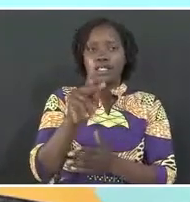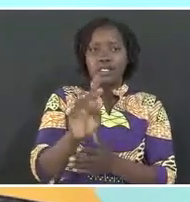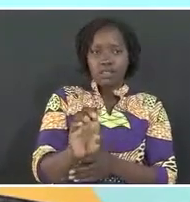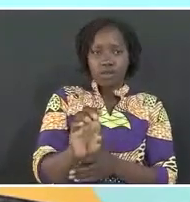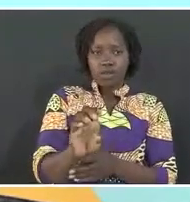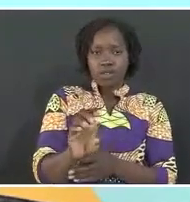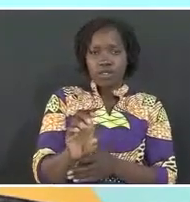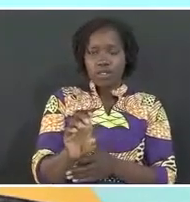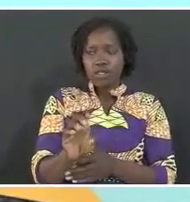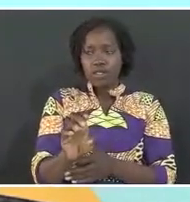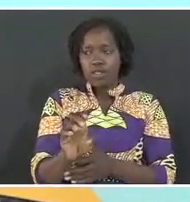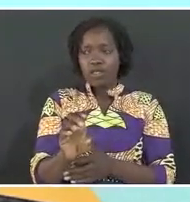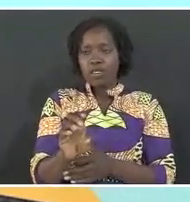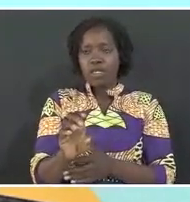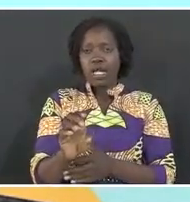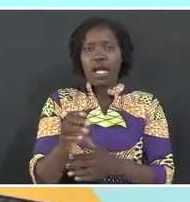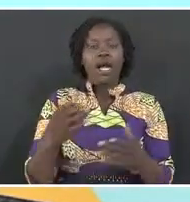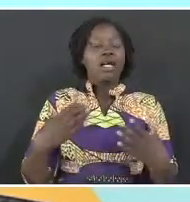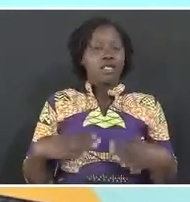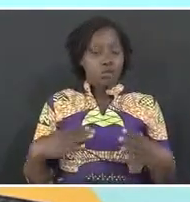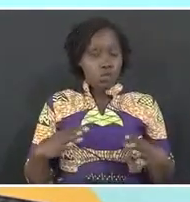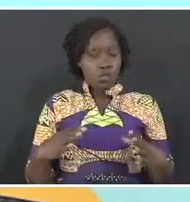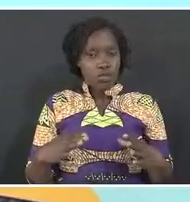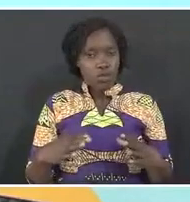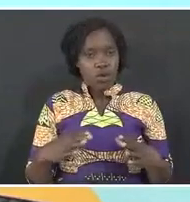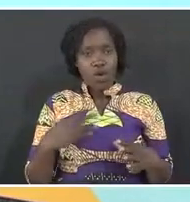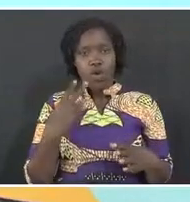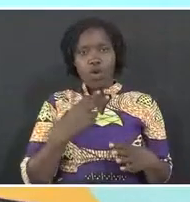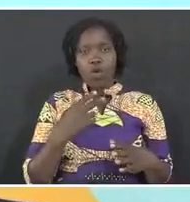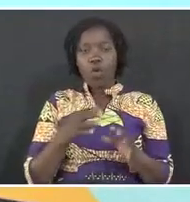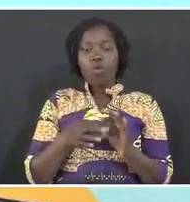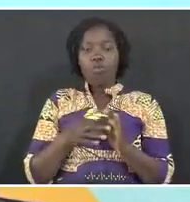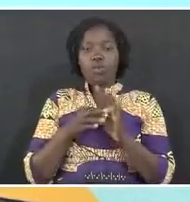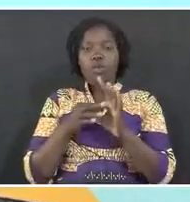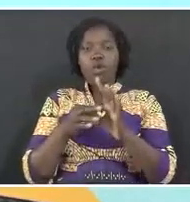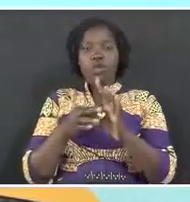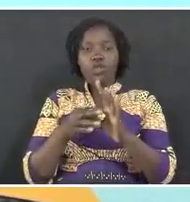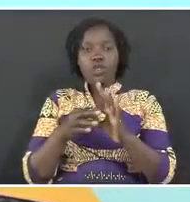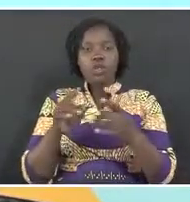dukes are people who belong to the